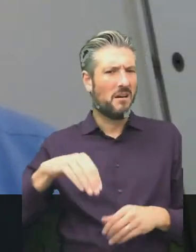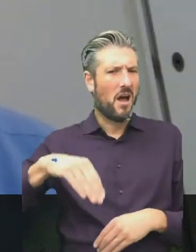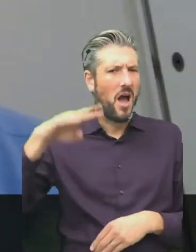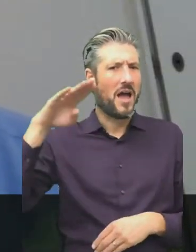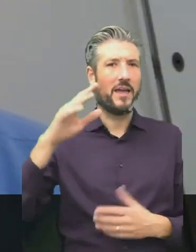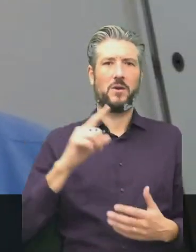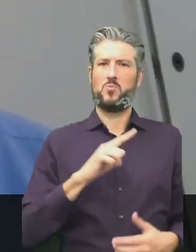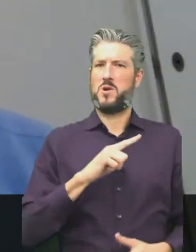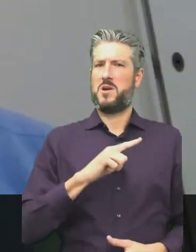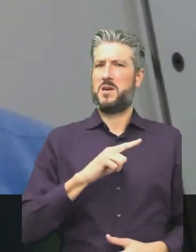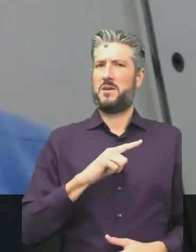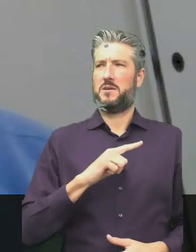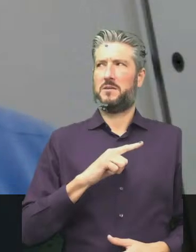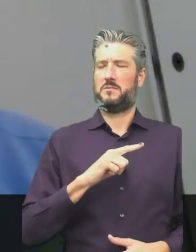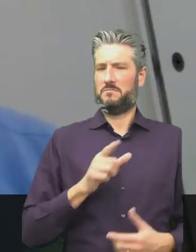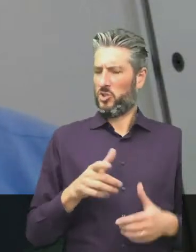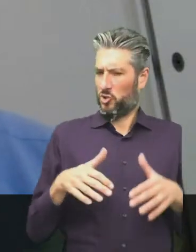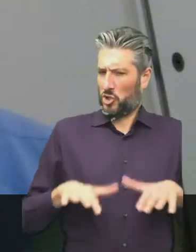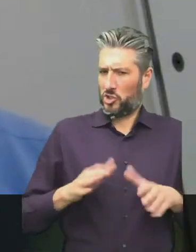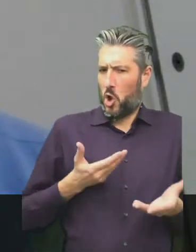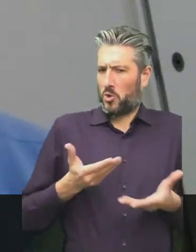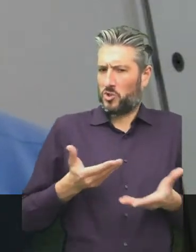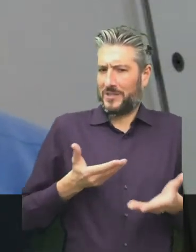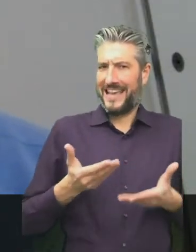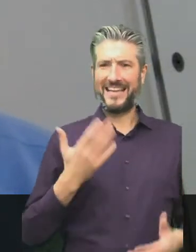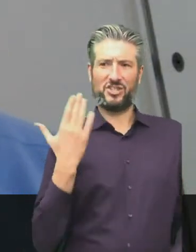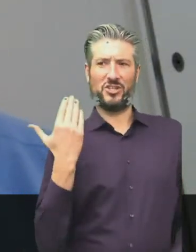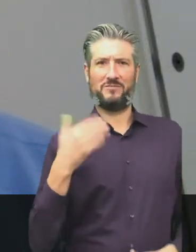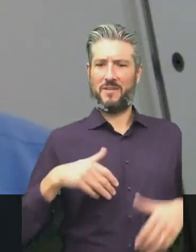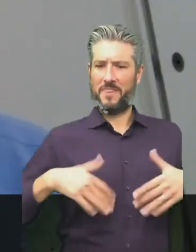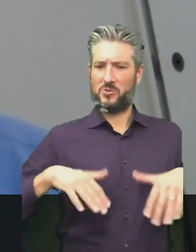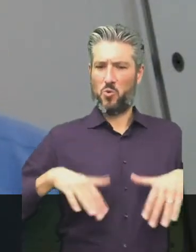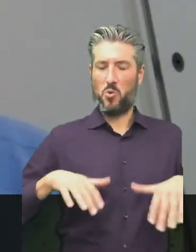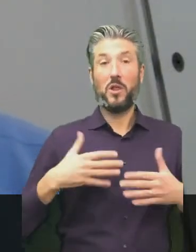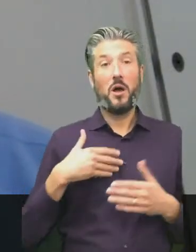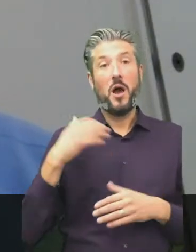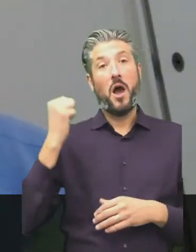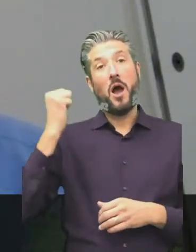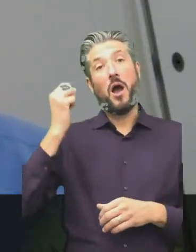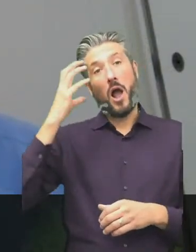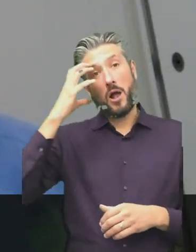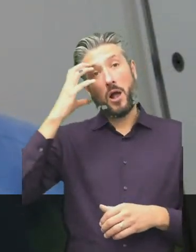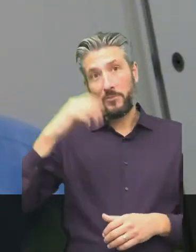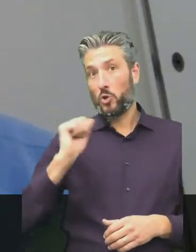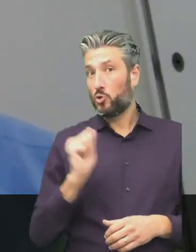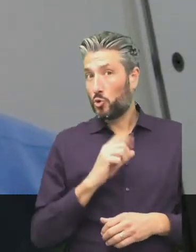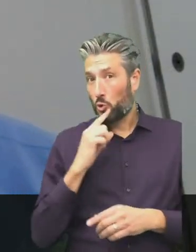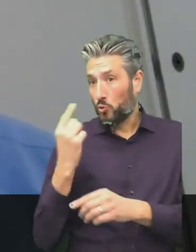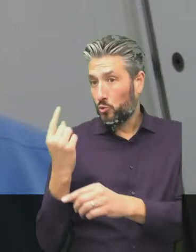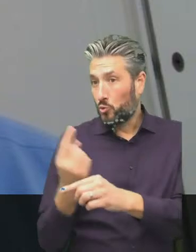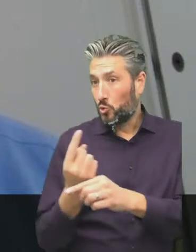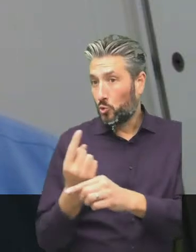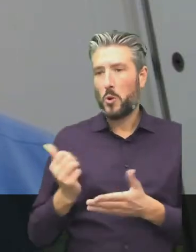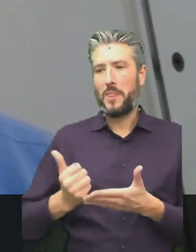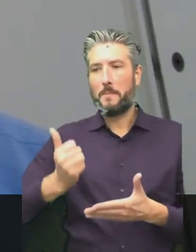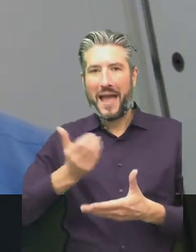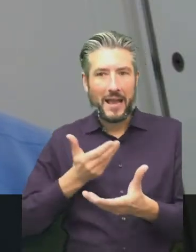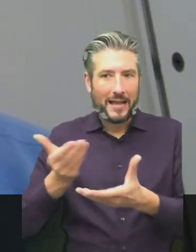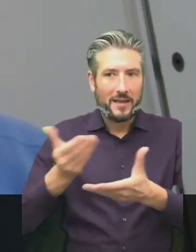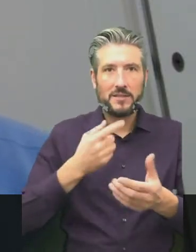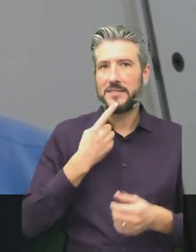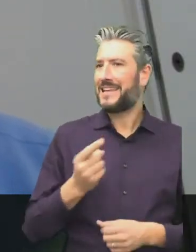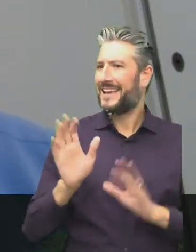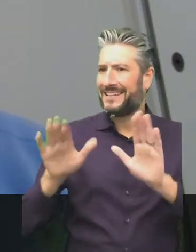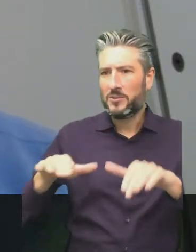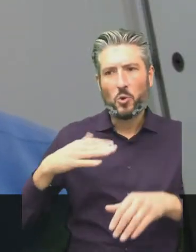only a consultation. So the government need to talk to the lenders and make it clear that they should not be asking for EWS1 forms on lower